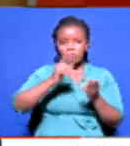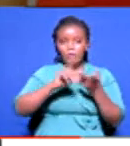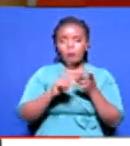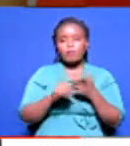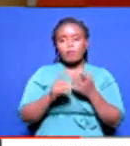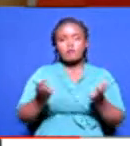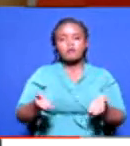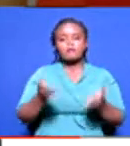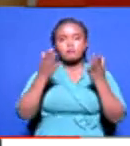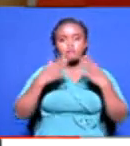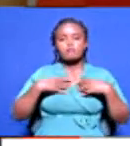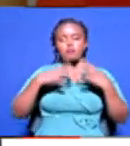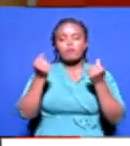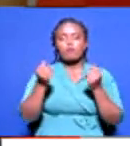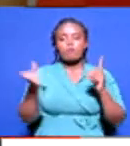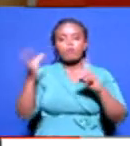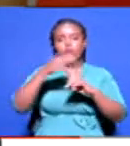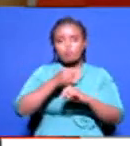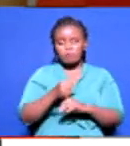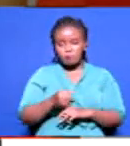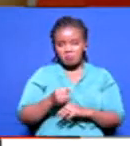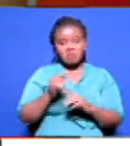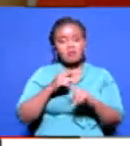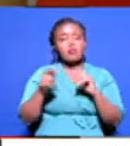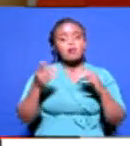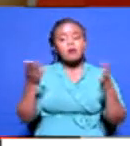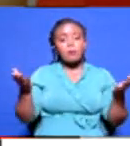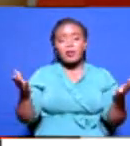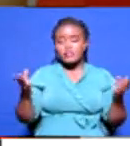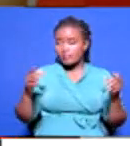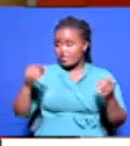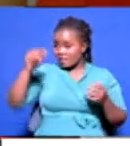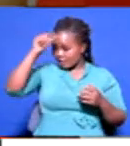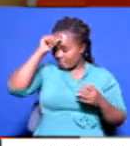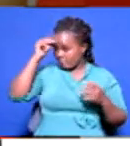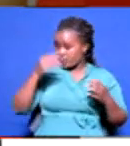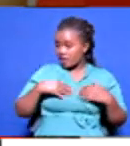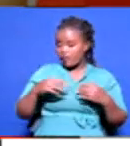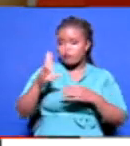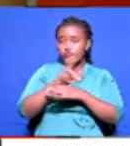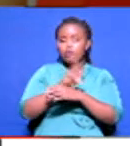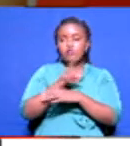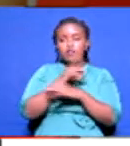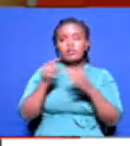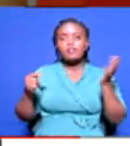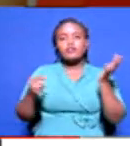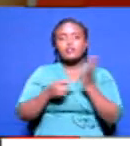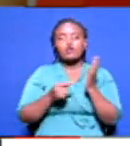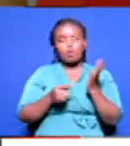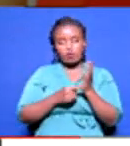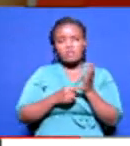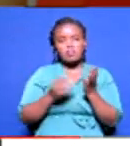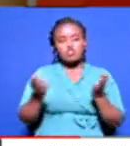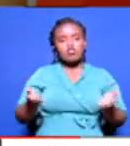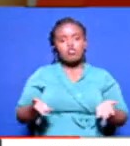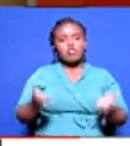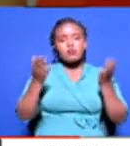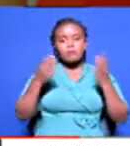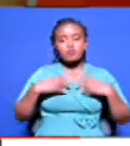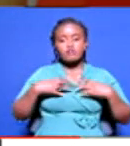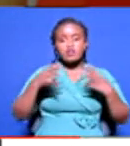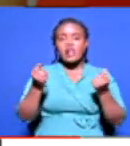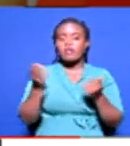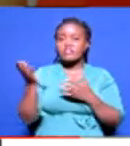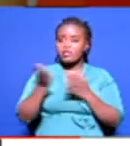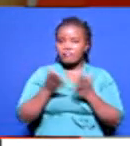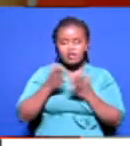outcomes. Dr. Aman says even though the government has employed the use of technology in scaling up of health coverage, more needs to be done